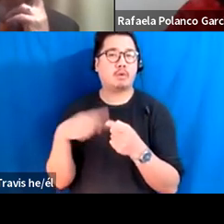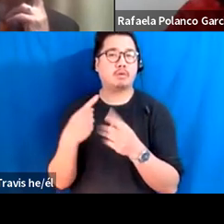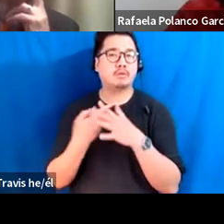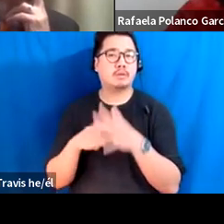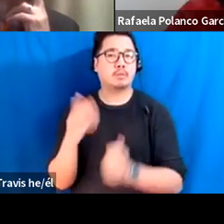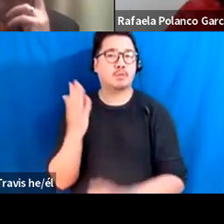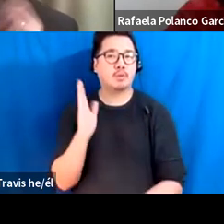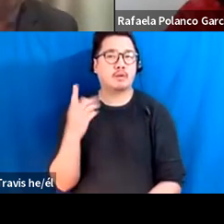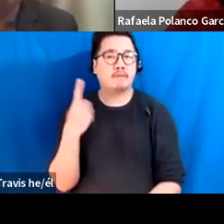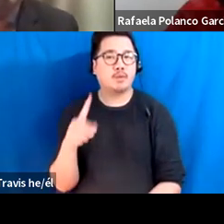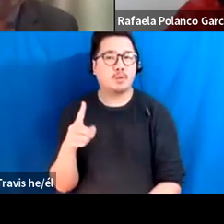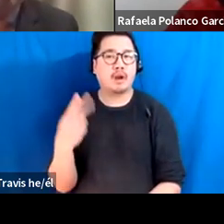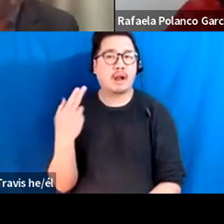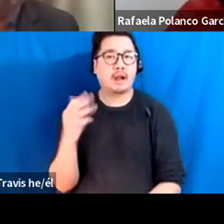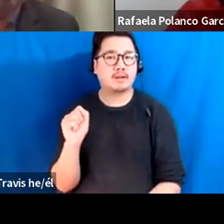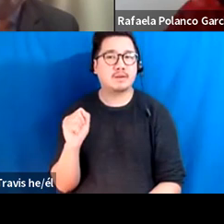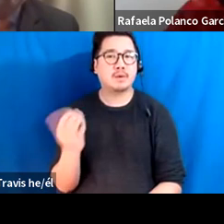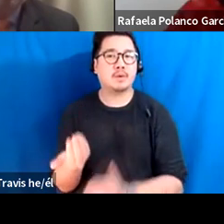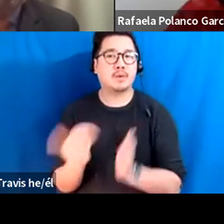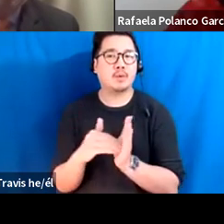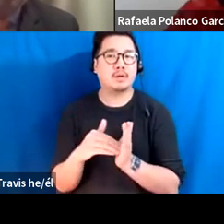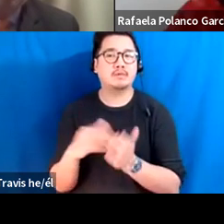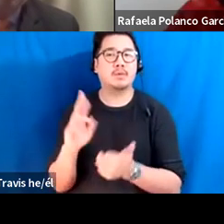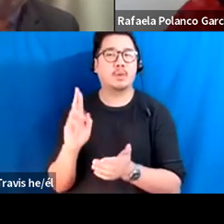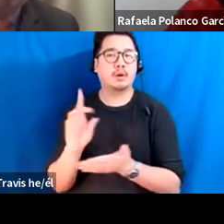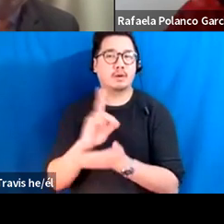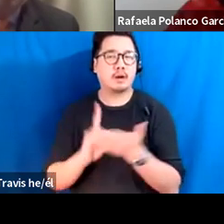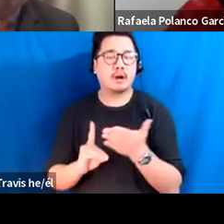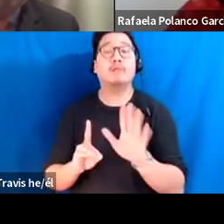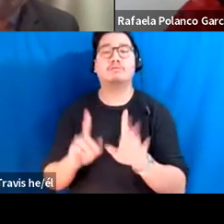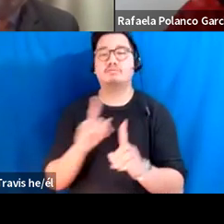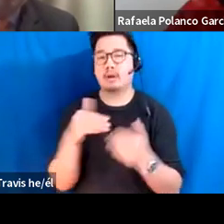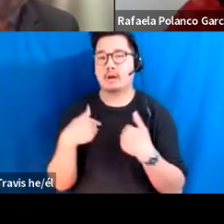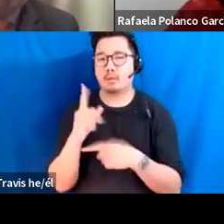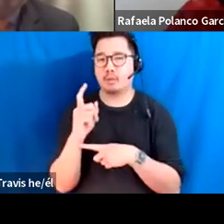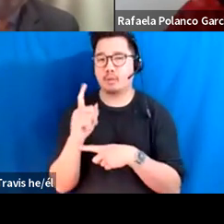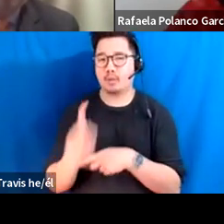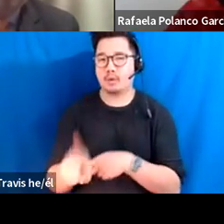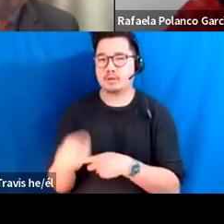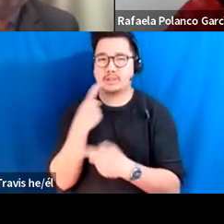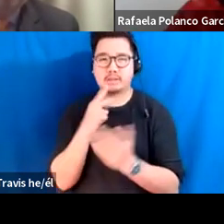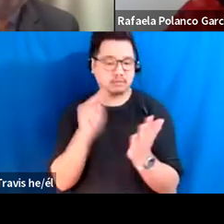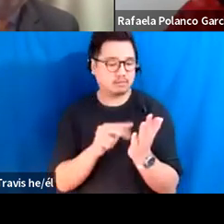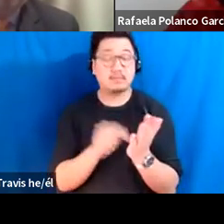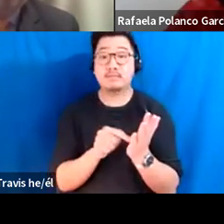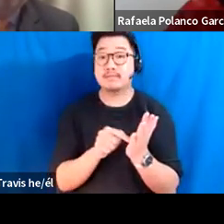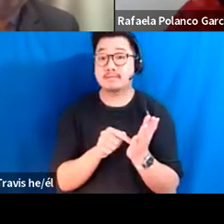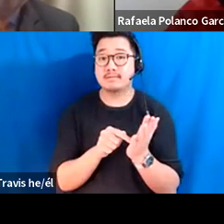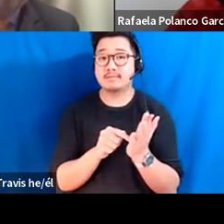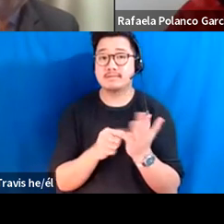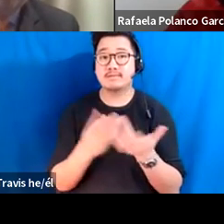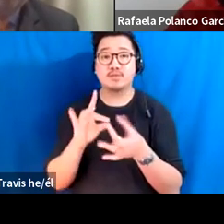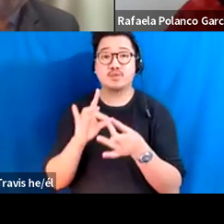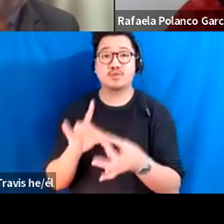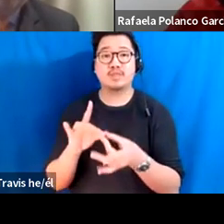the high school redesign i do have one other question i just we looked at here which is regarding the